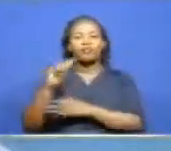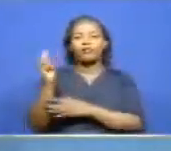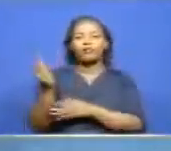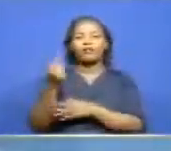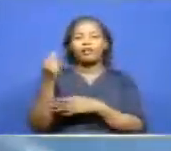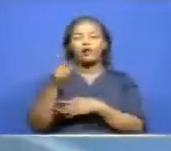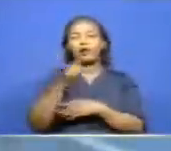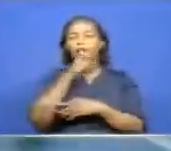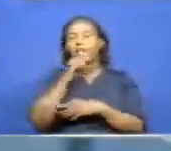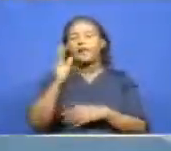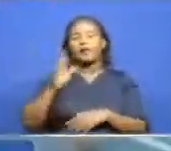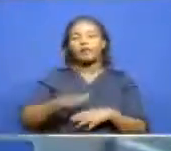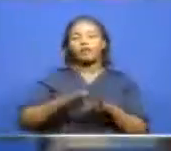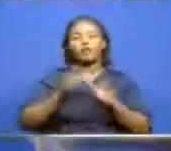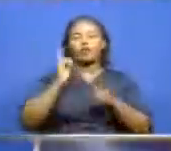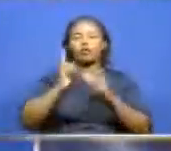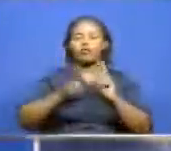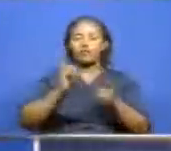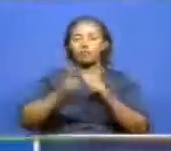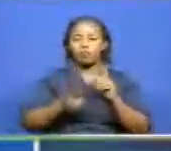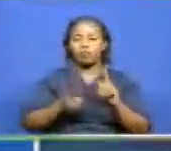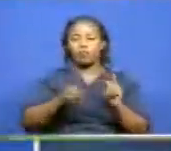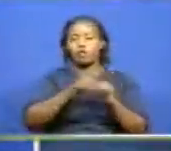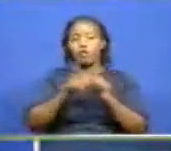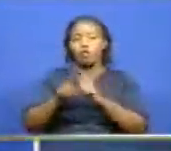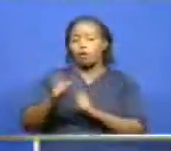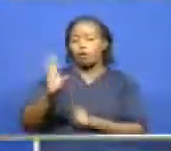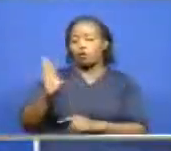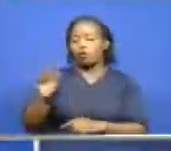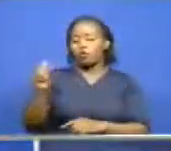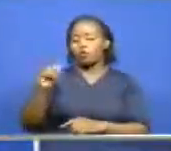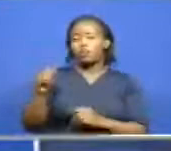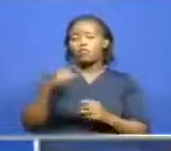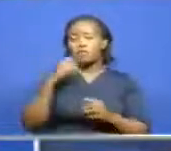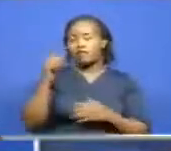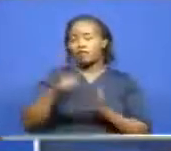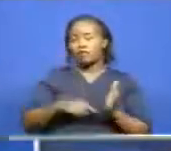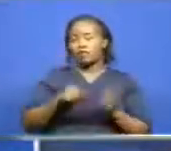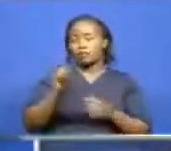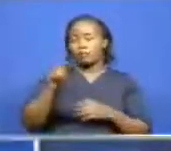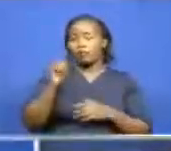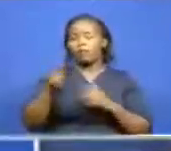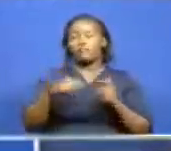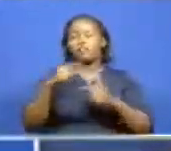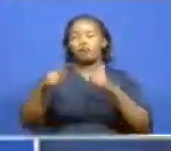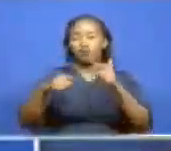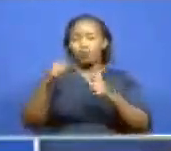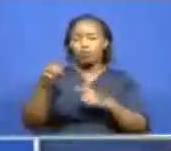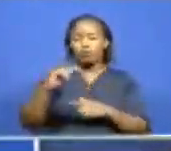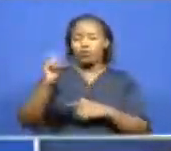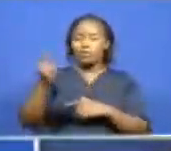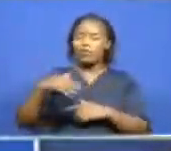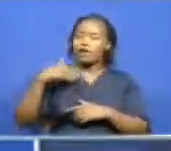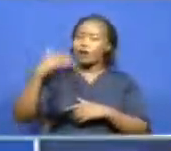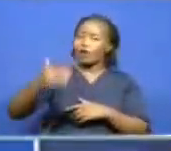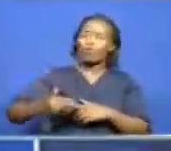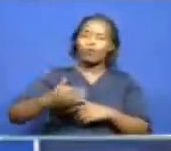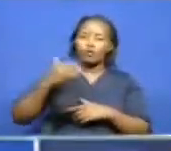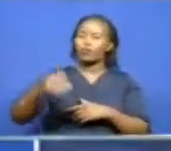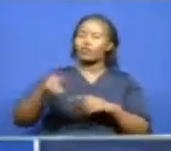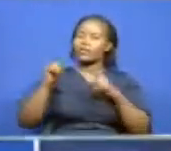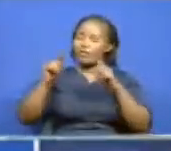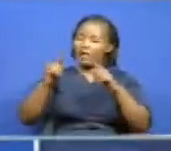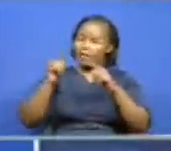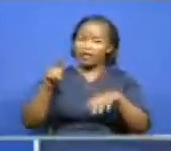sportsmen and women. Amina noted that it had become a trend that Kenya has always been attacked whenever it is about